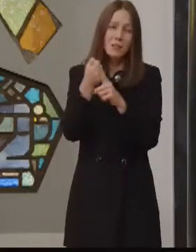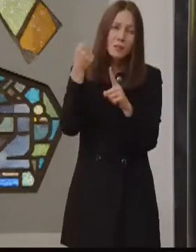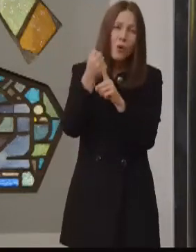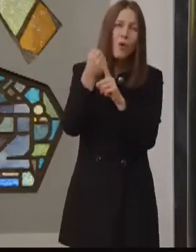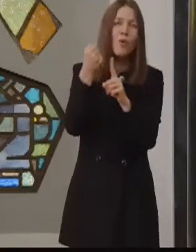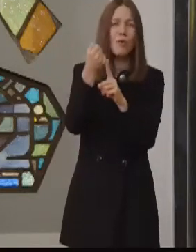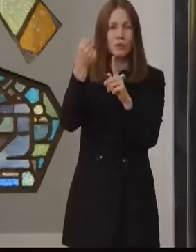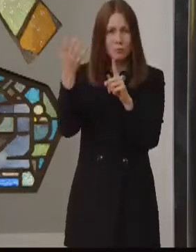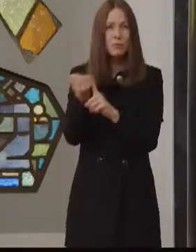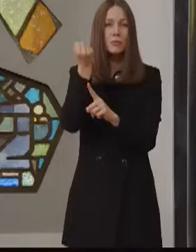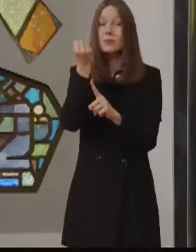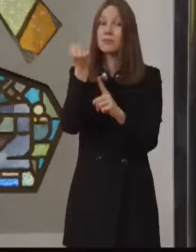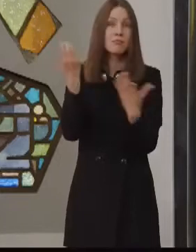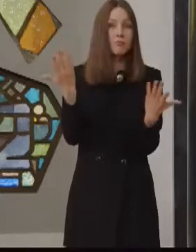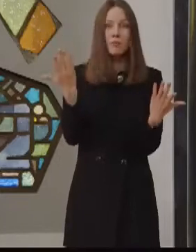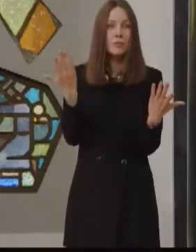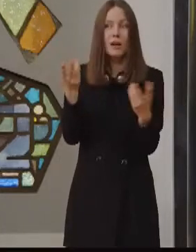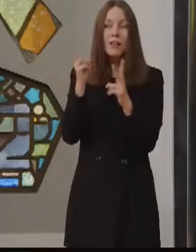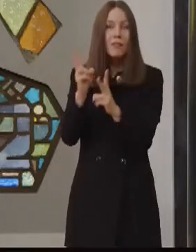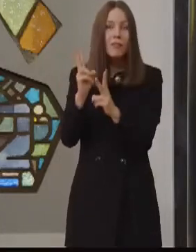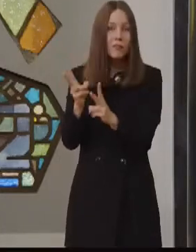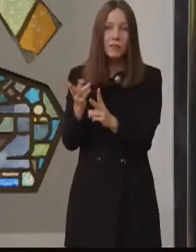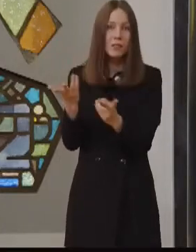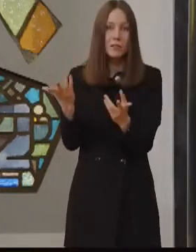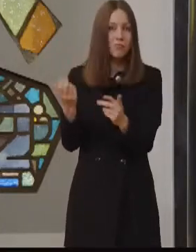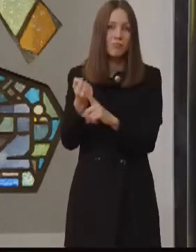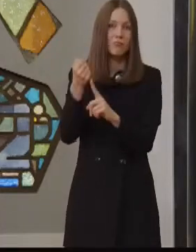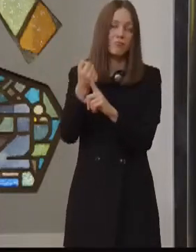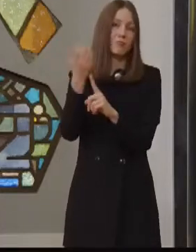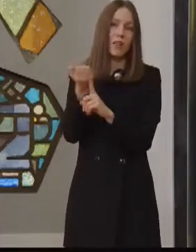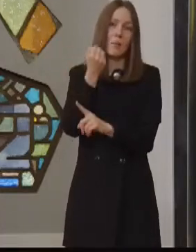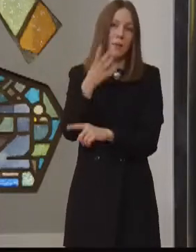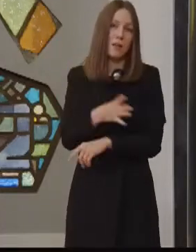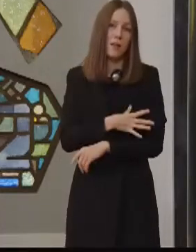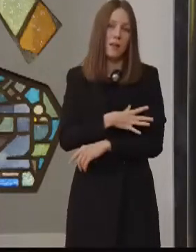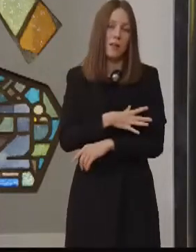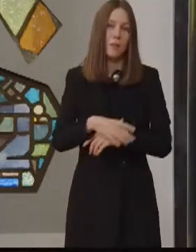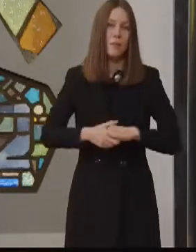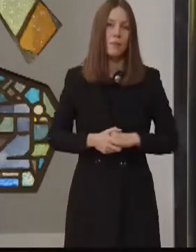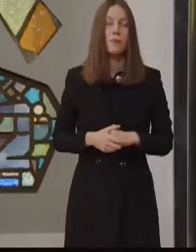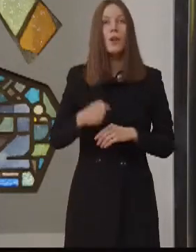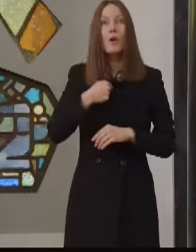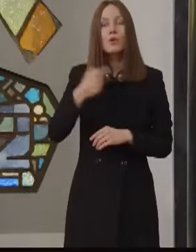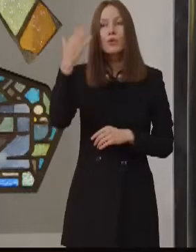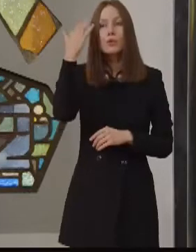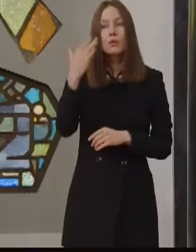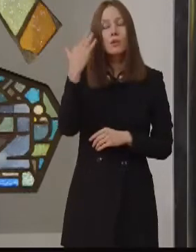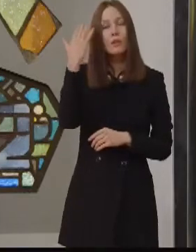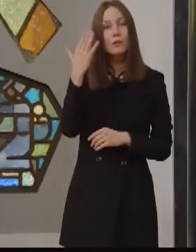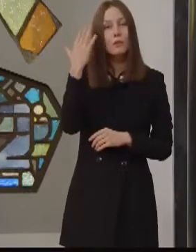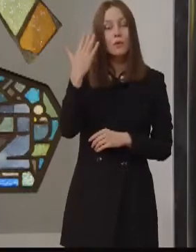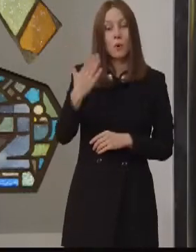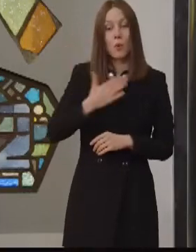wall, trying to break through. So he got a bump, but the wall remained in its own